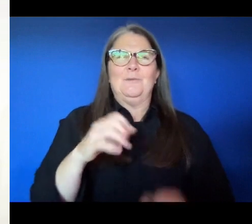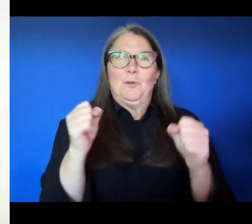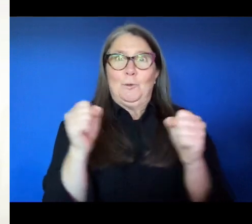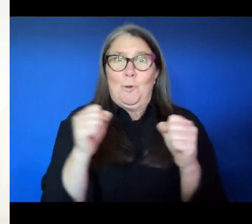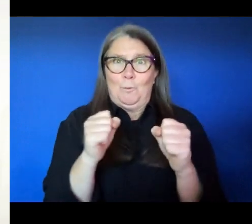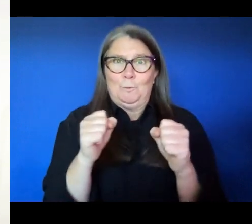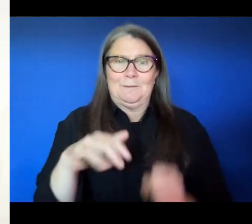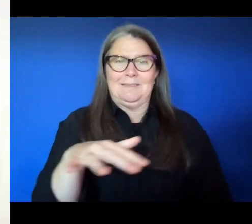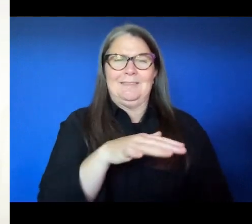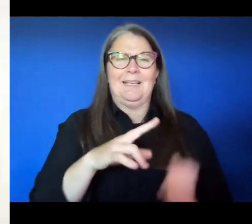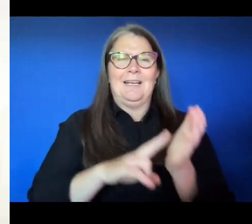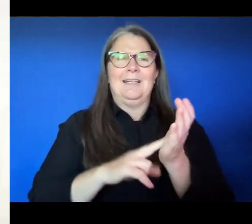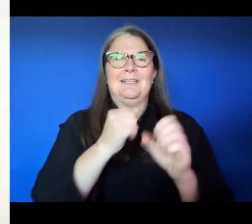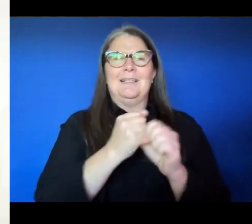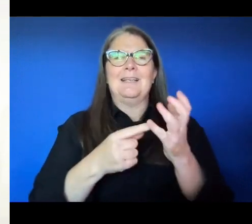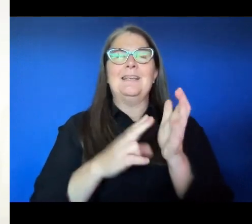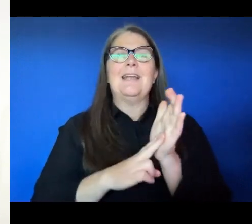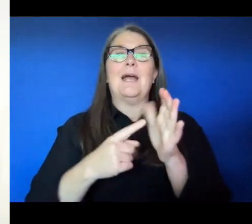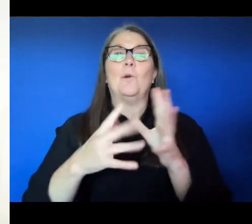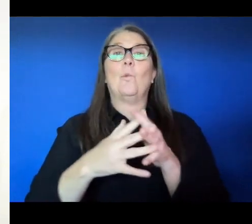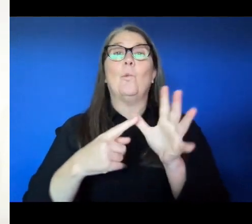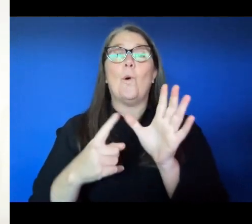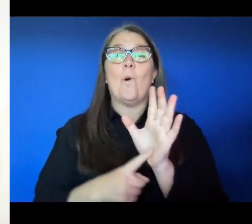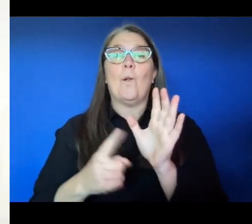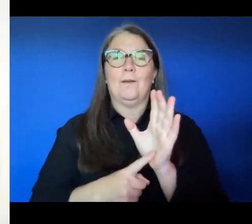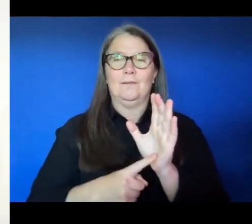as COVID land. I would be joining the lovely